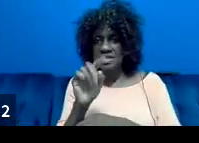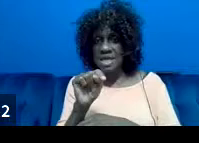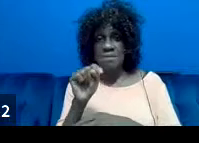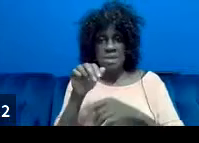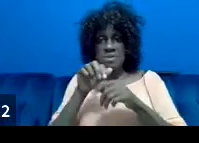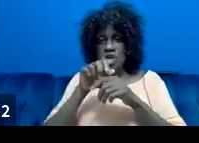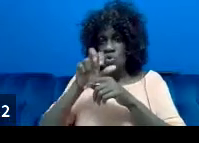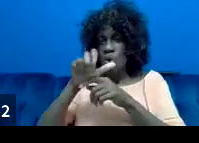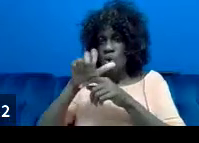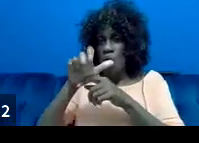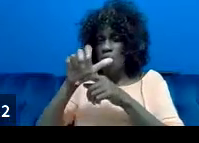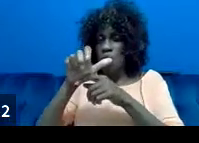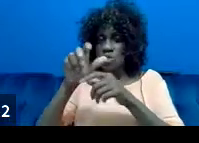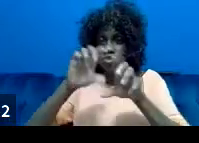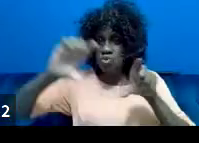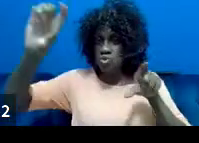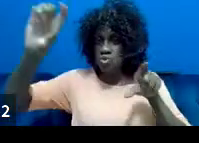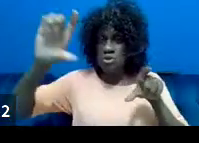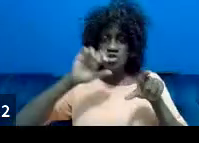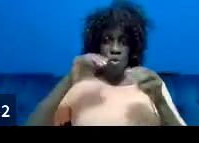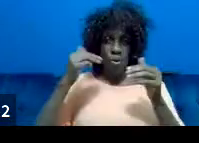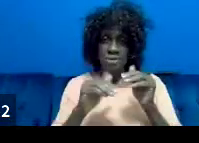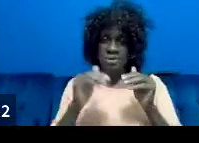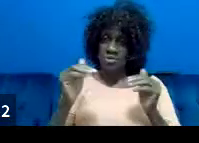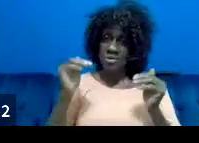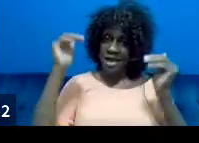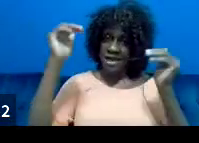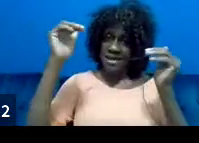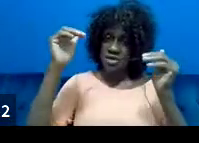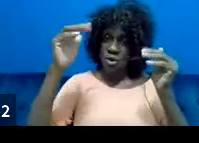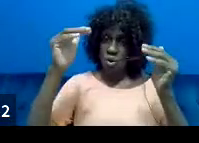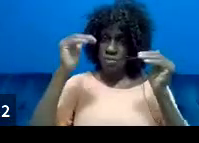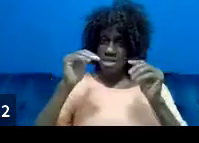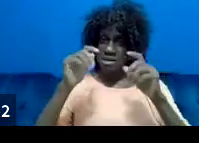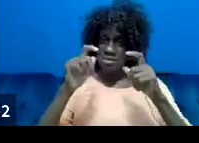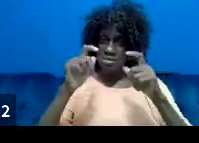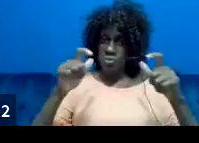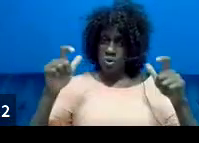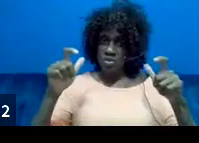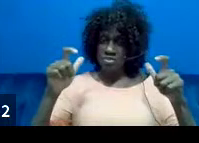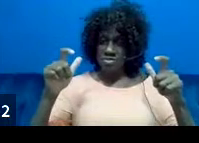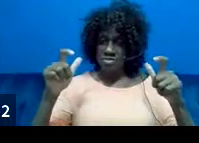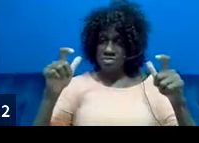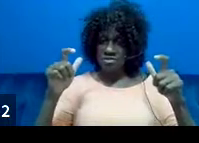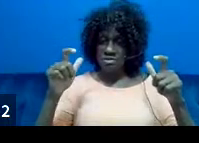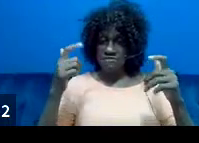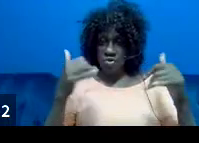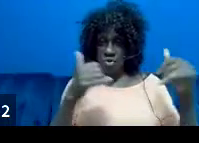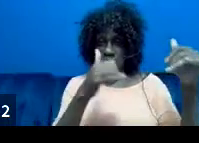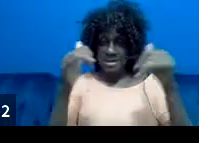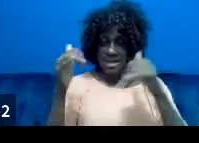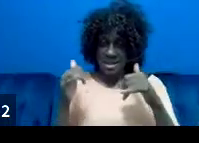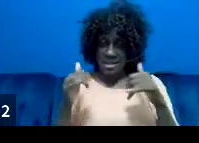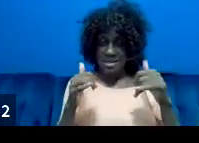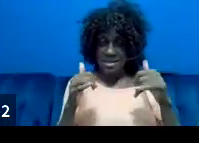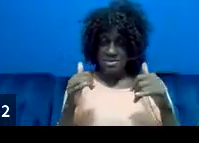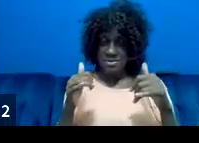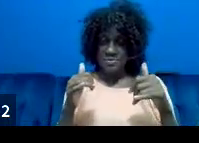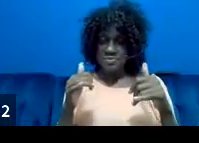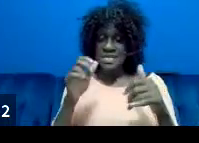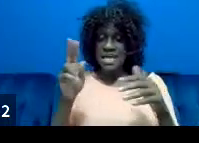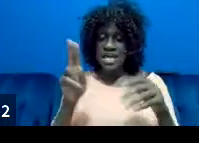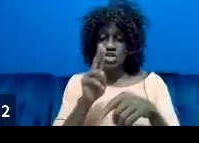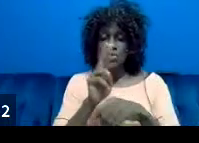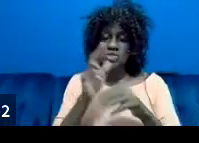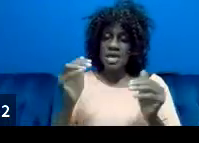tube. There's no minimum height requirement or minimum width on a play component, but it could be used as an